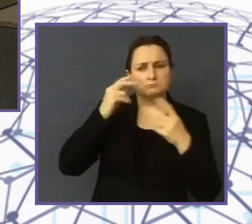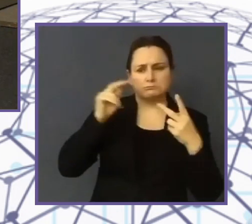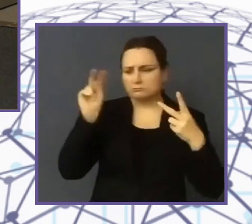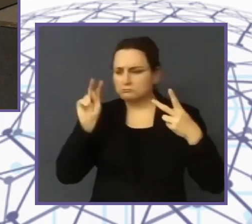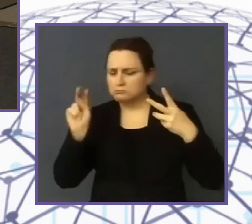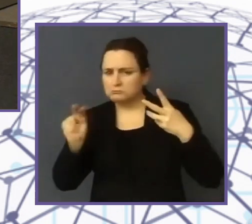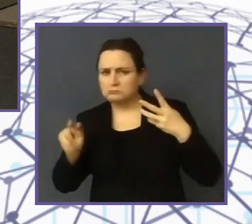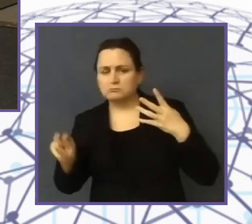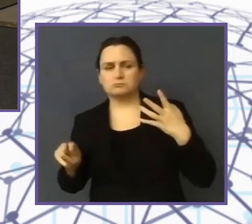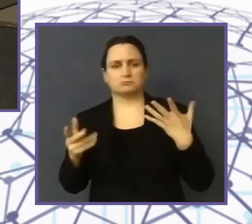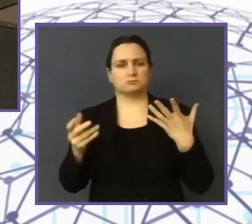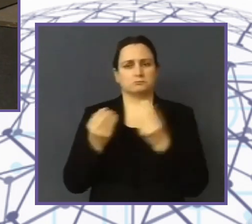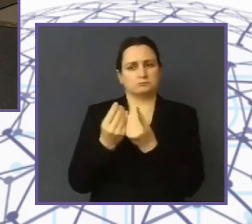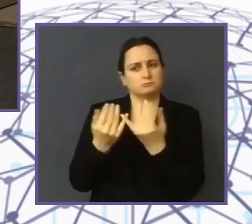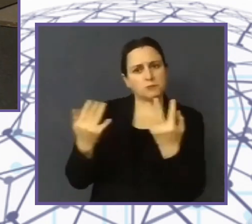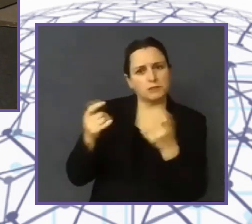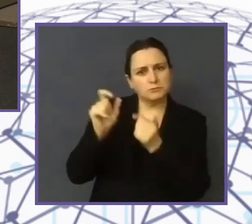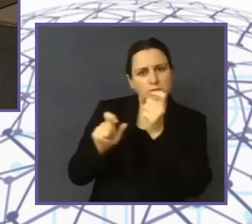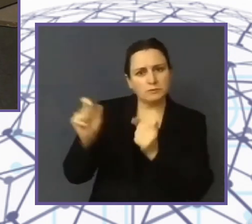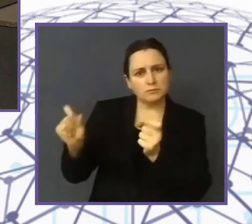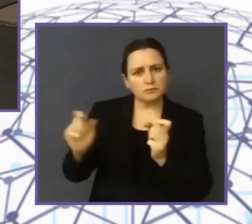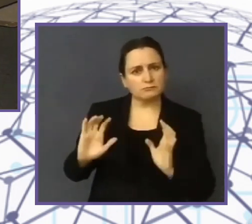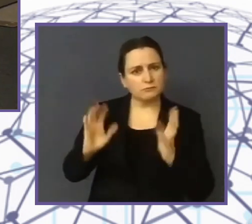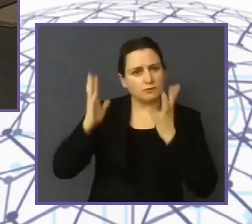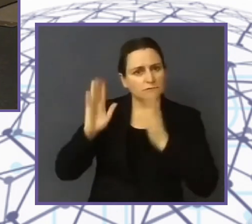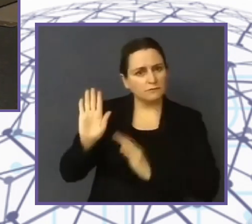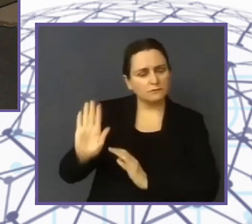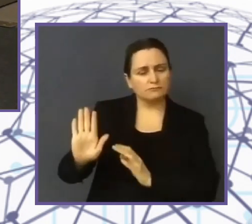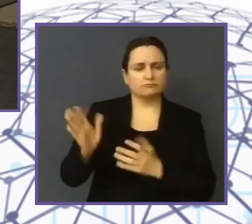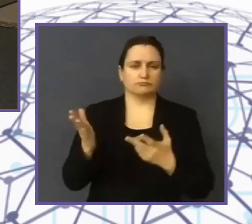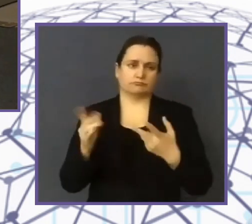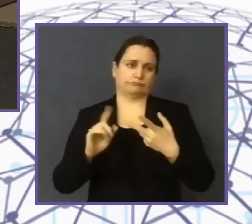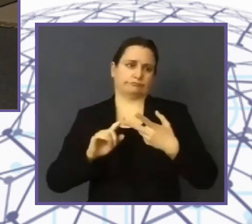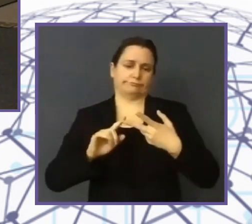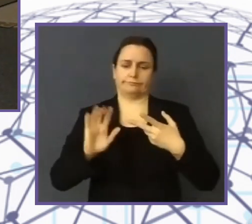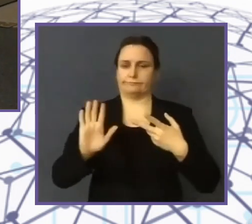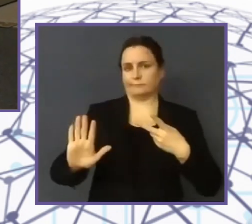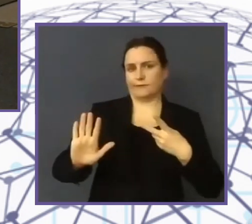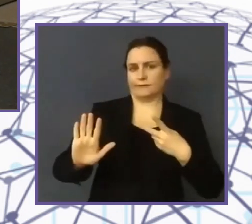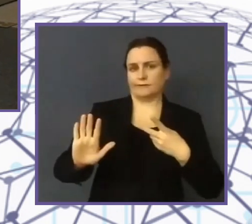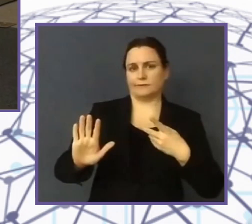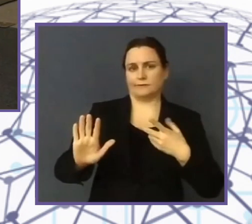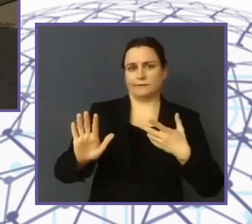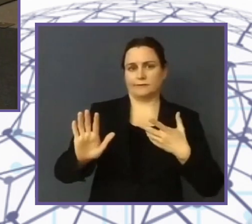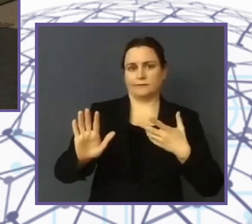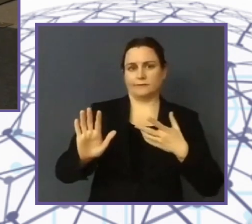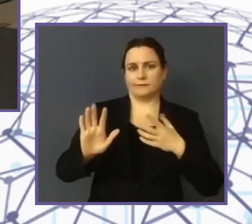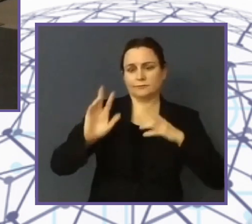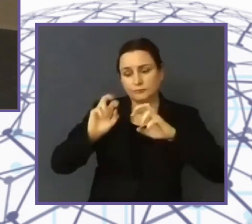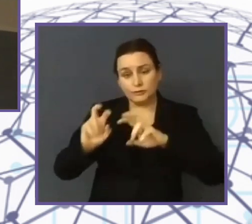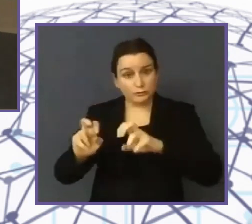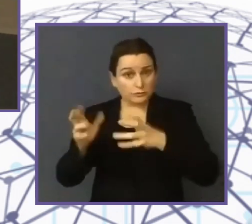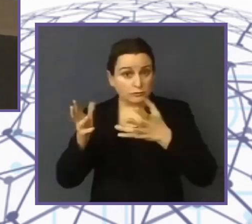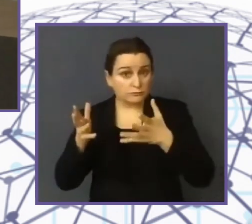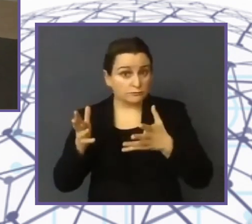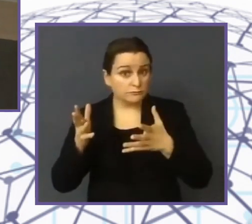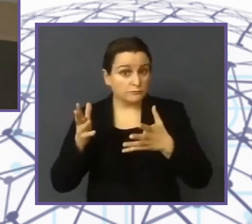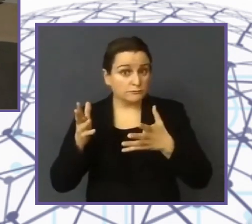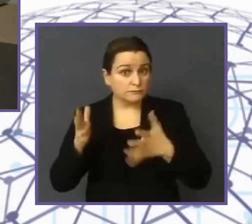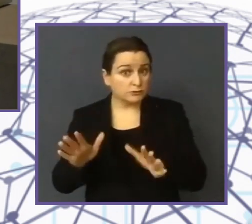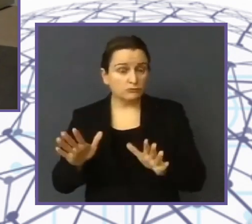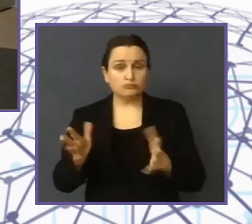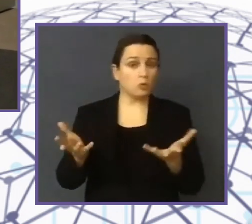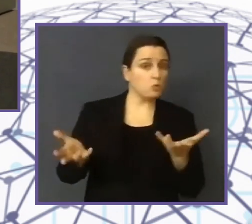size, whether perhaps a country capacity assessment or a RATA has been done there, what the